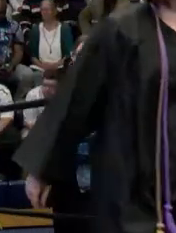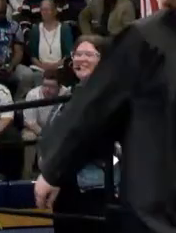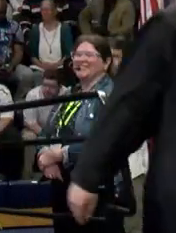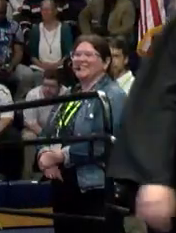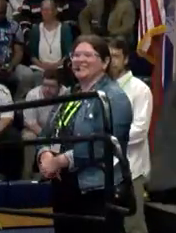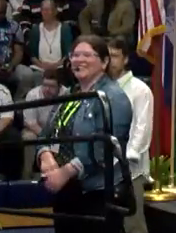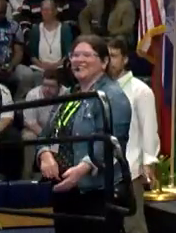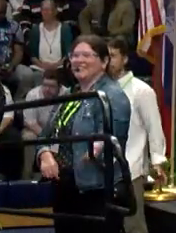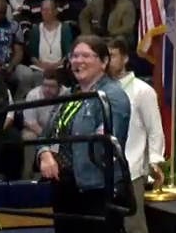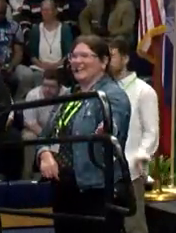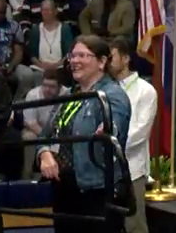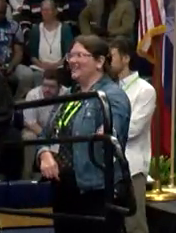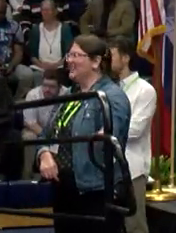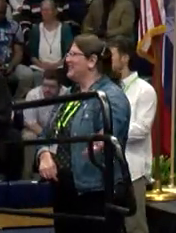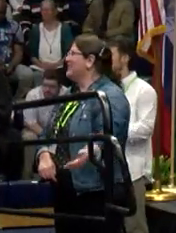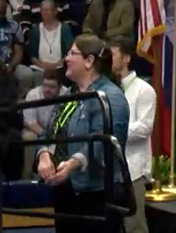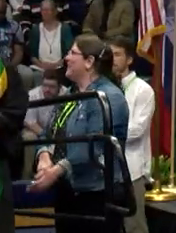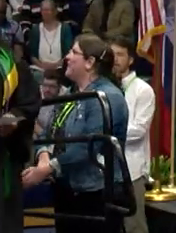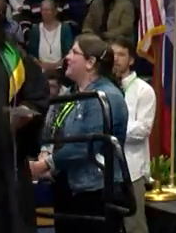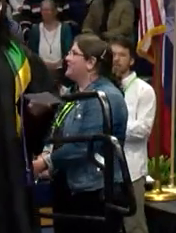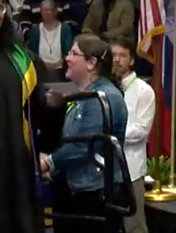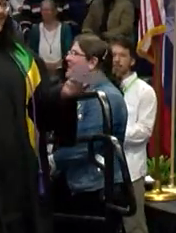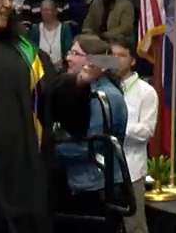Isabella Happel.